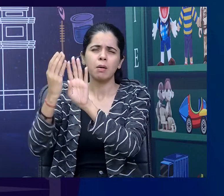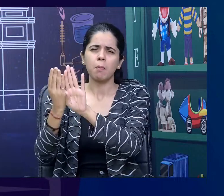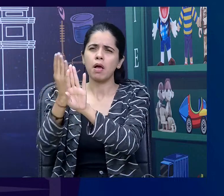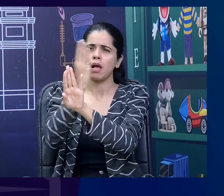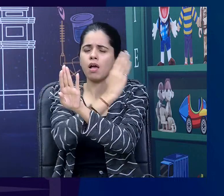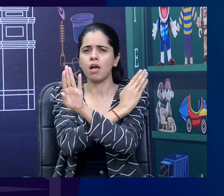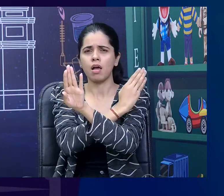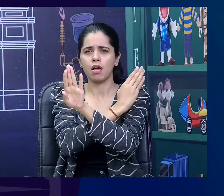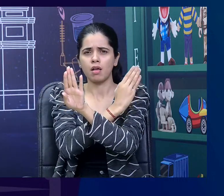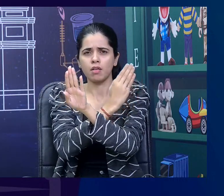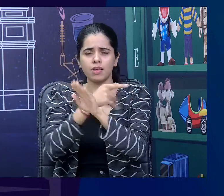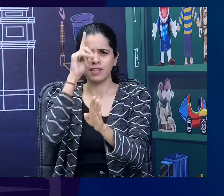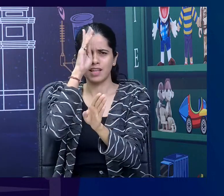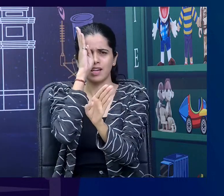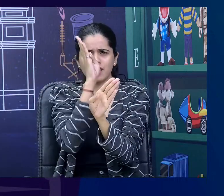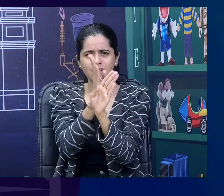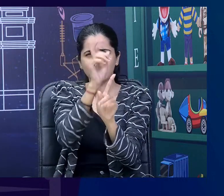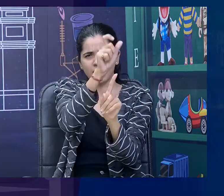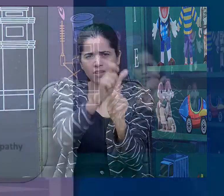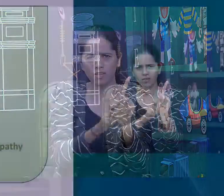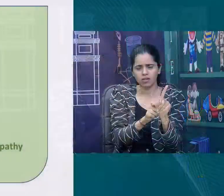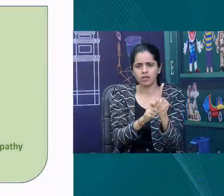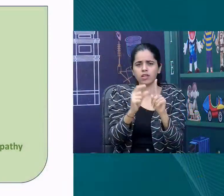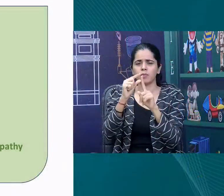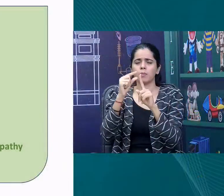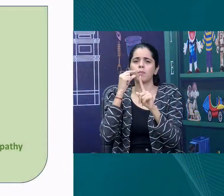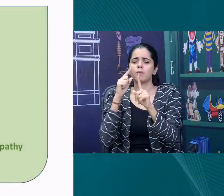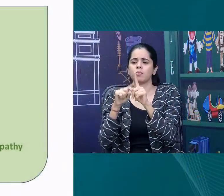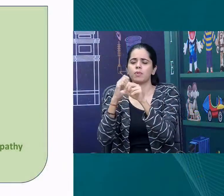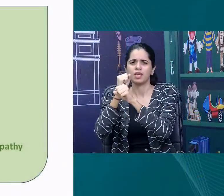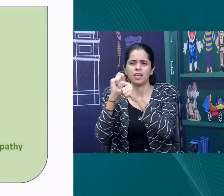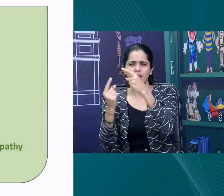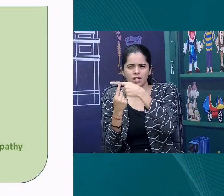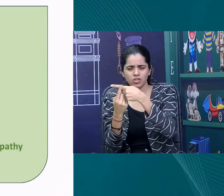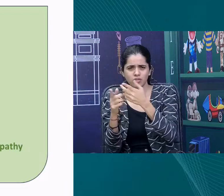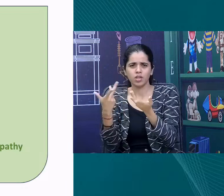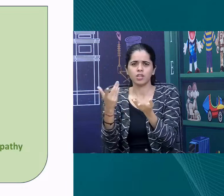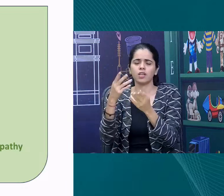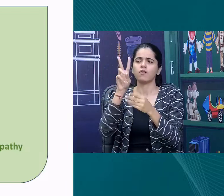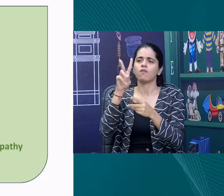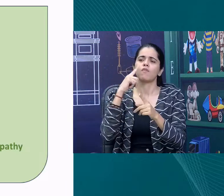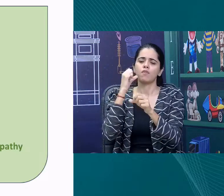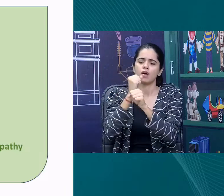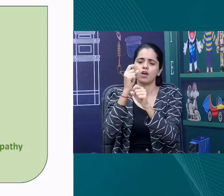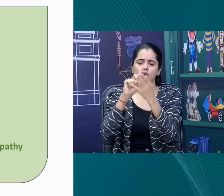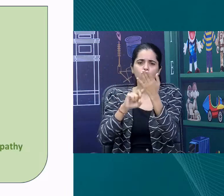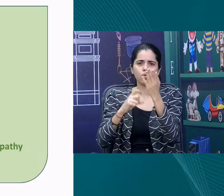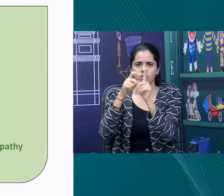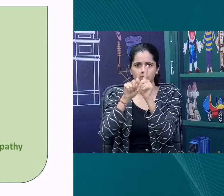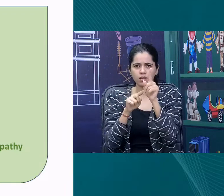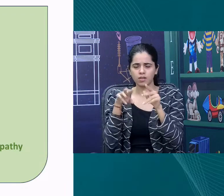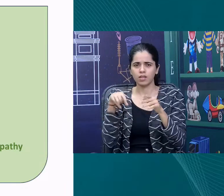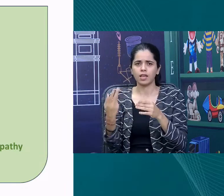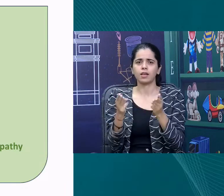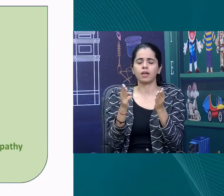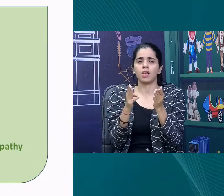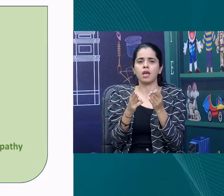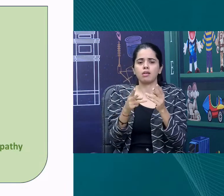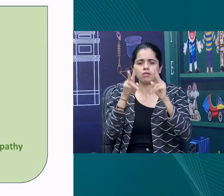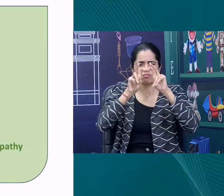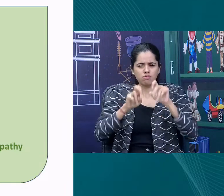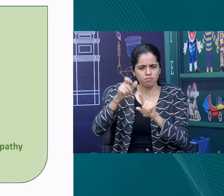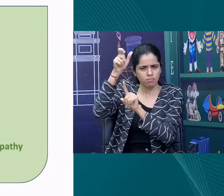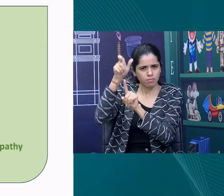century, you had psychologists like Piaget, Vygotsky, educators like Maria Montessori,